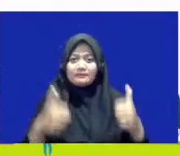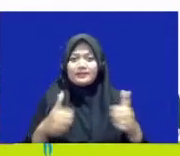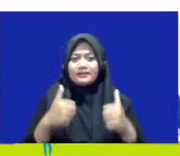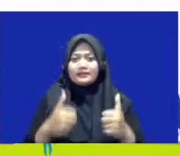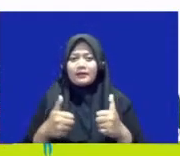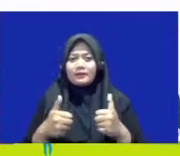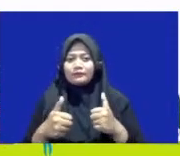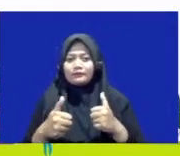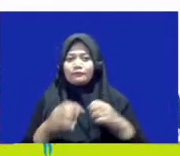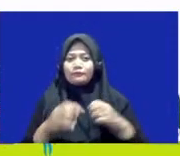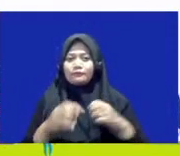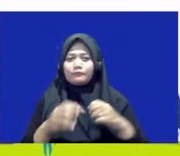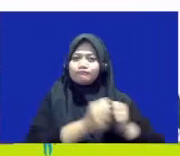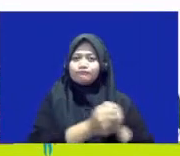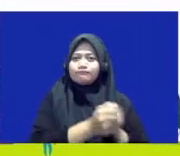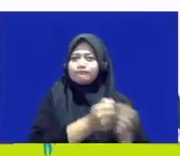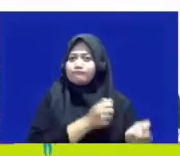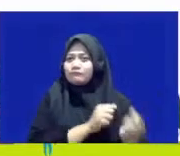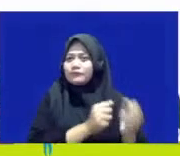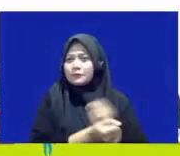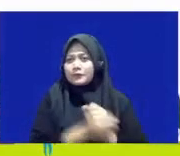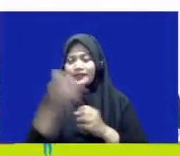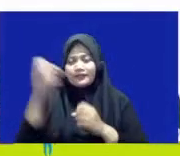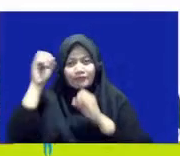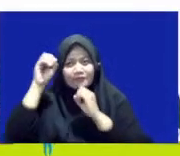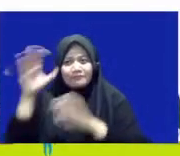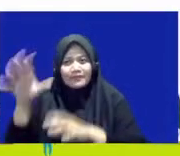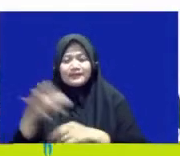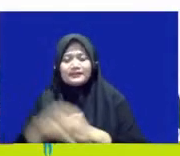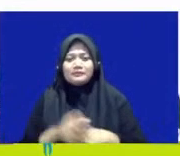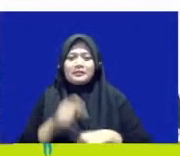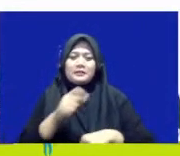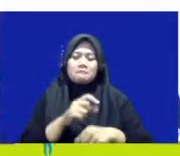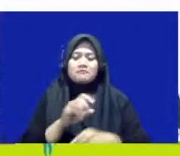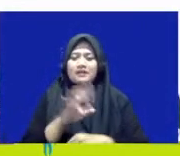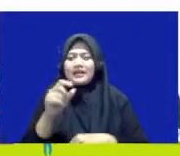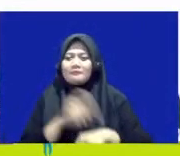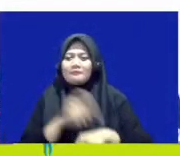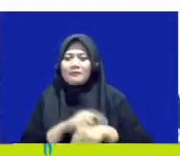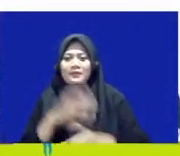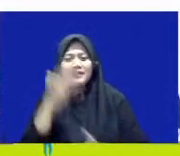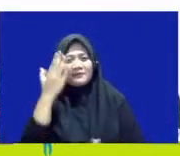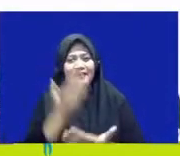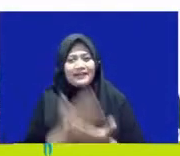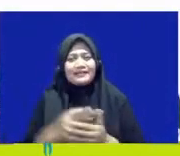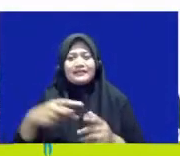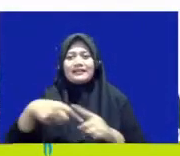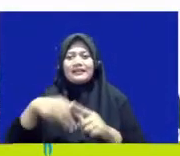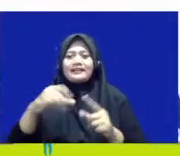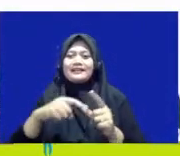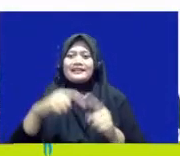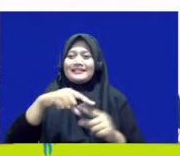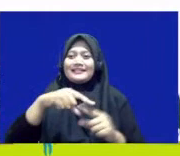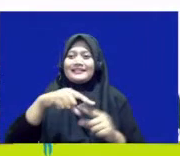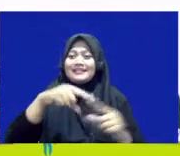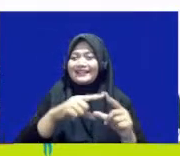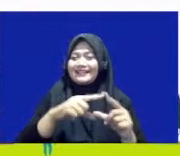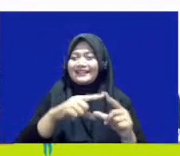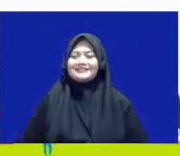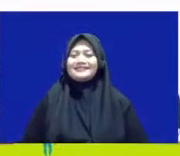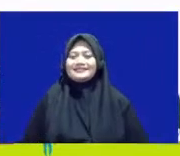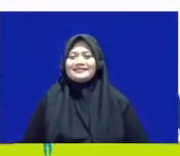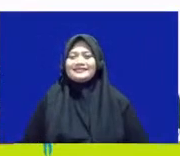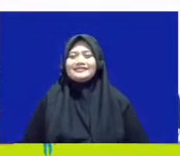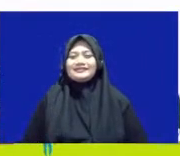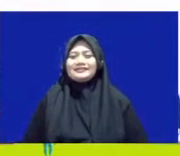Thank you very much, Trista. And maybe if I use Mr. Pitt, remarks is also to have more PhD level research, isn't